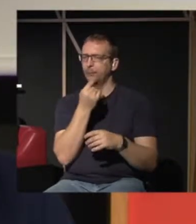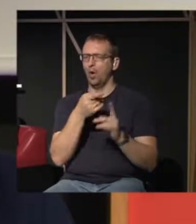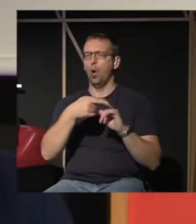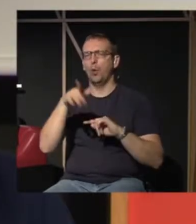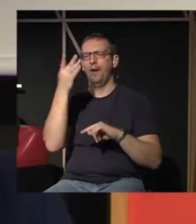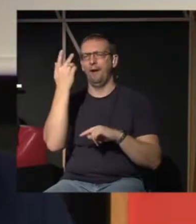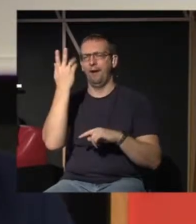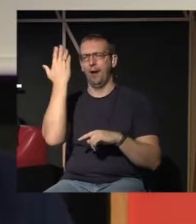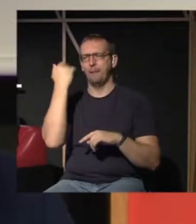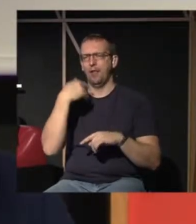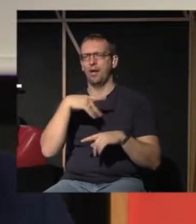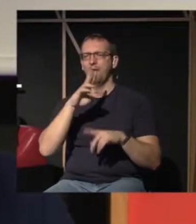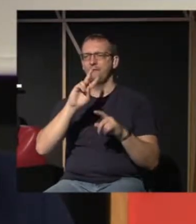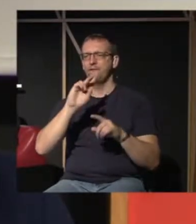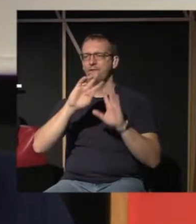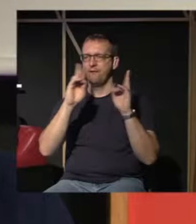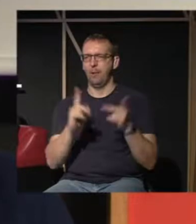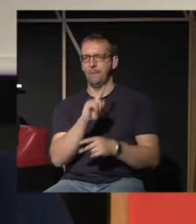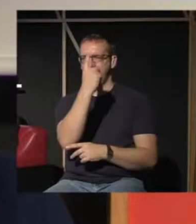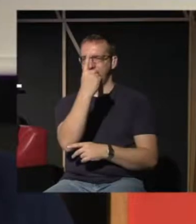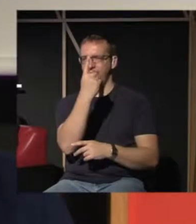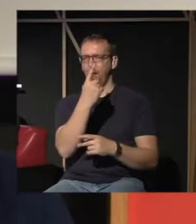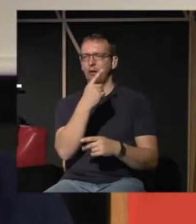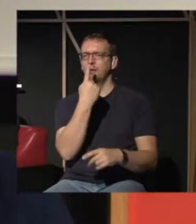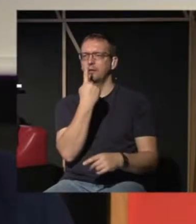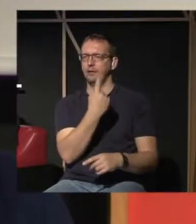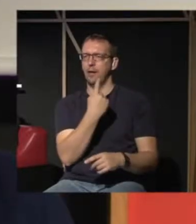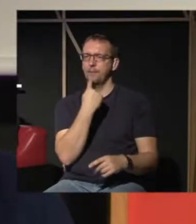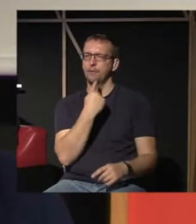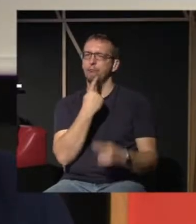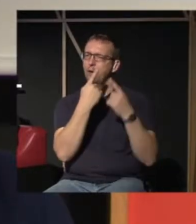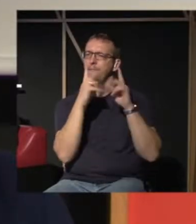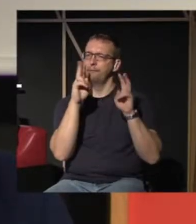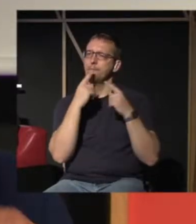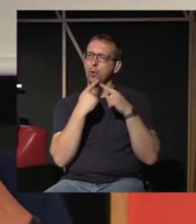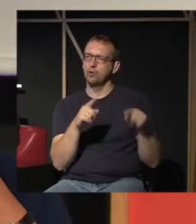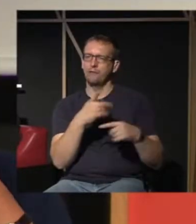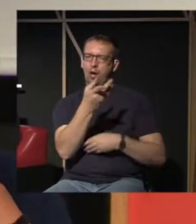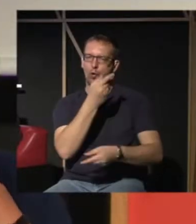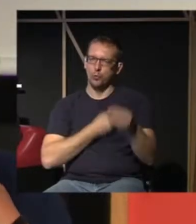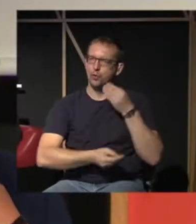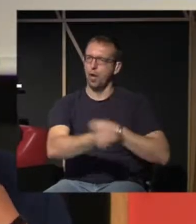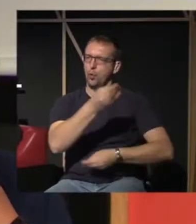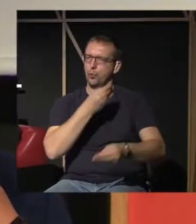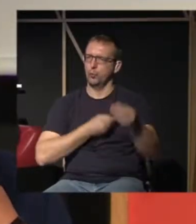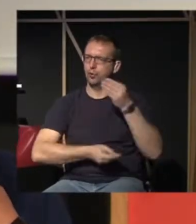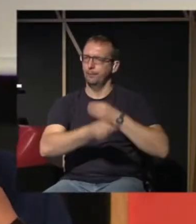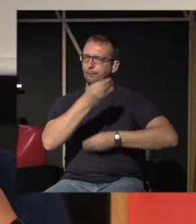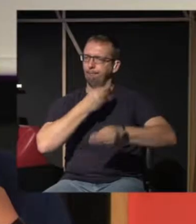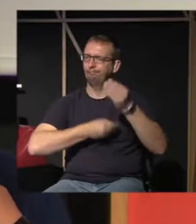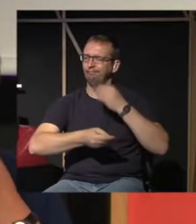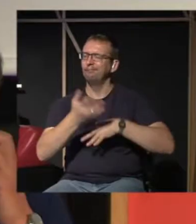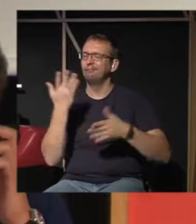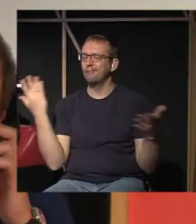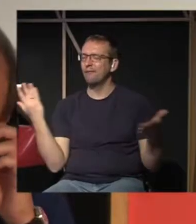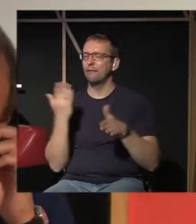And then we also had an infographic, and the purpose of the infographic is to raise awareness across the whole football family, parents,